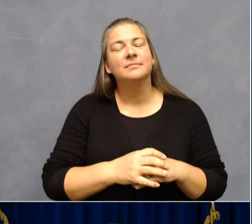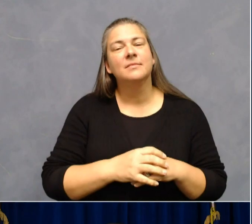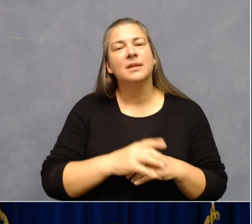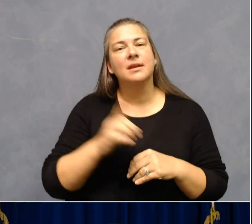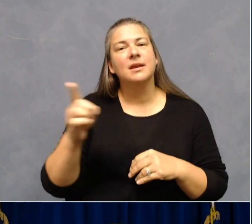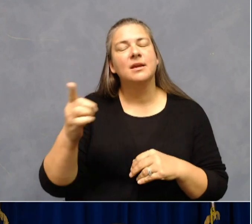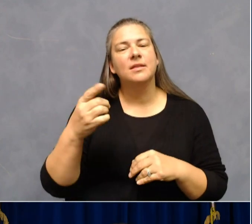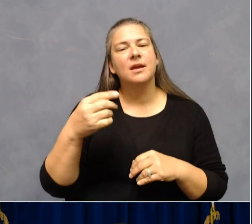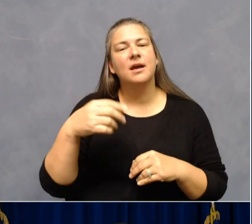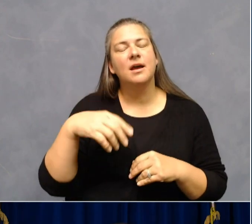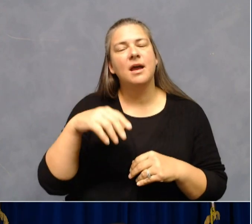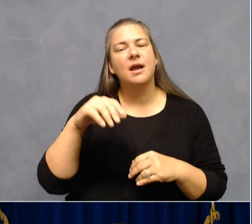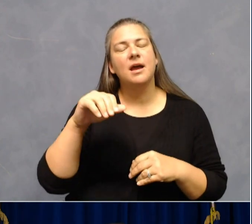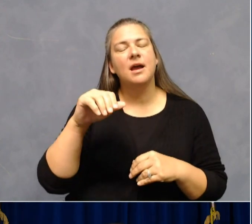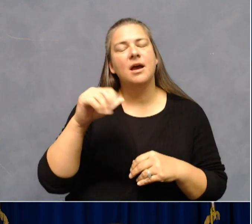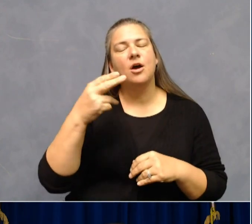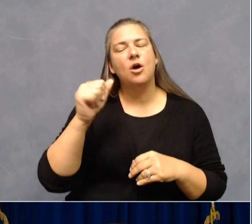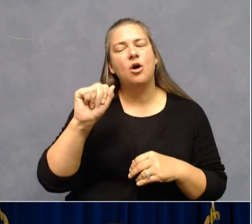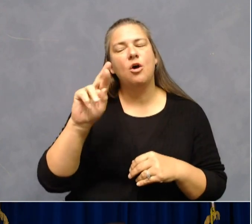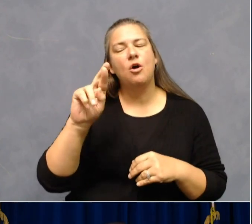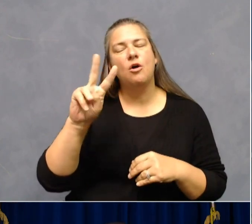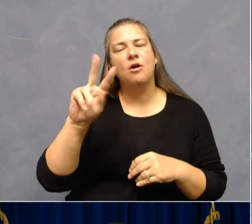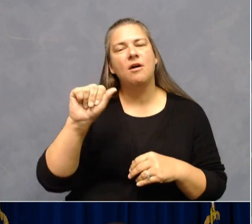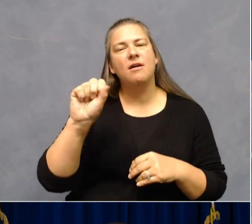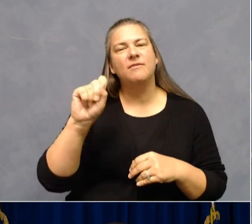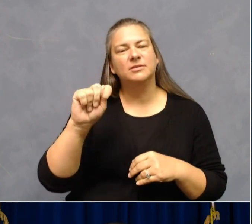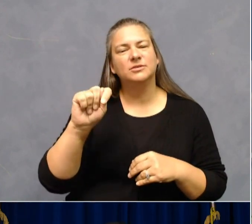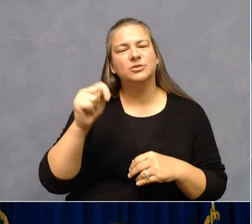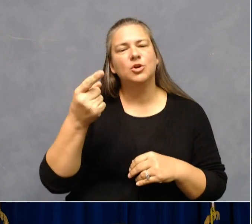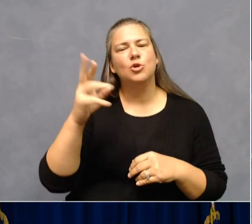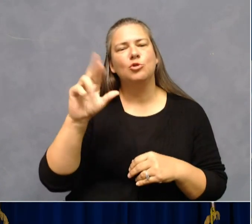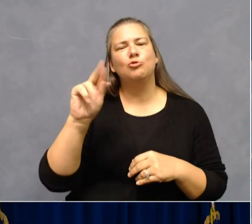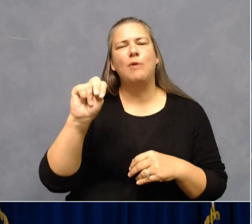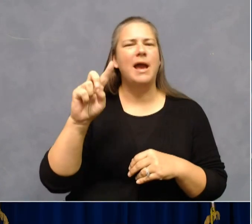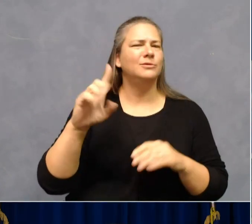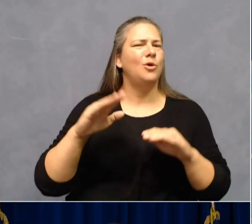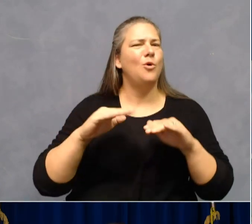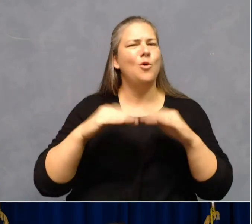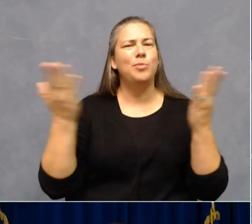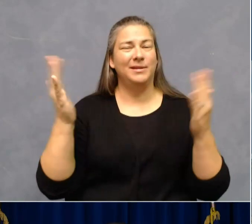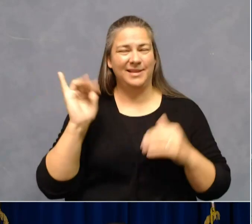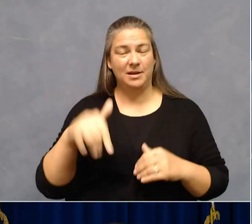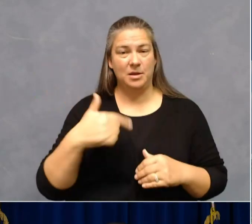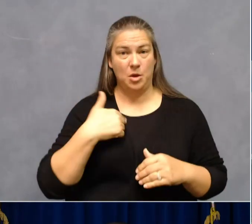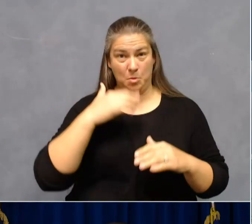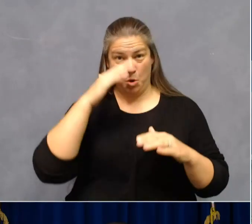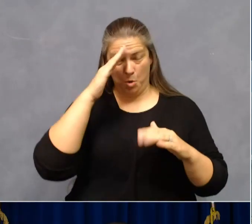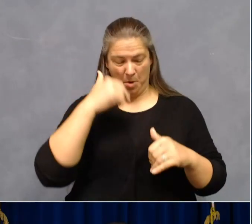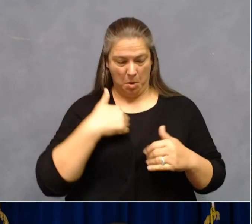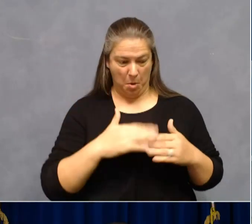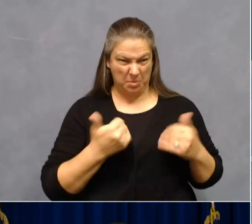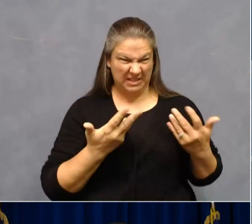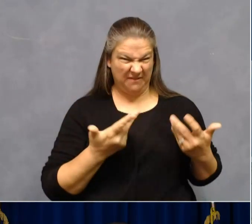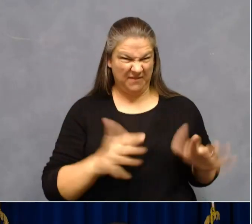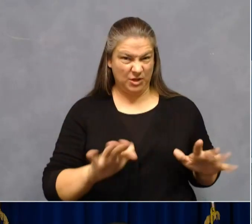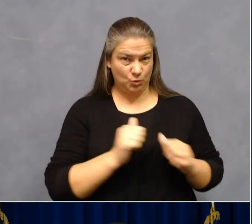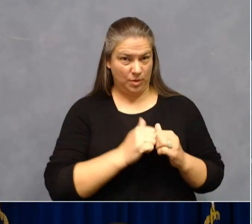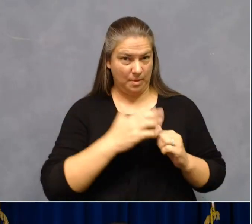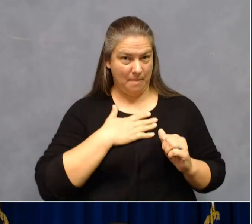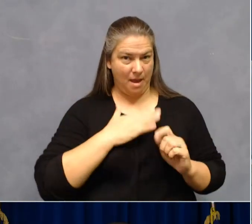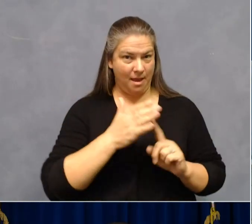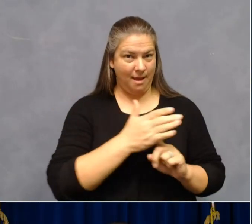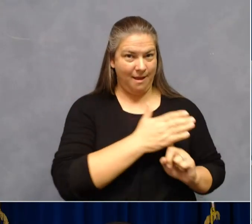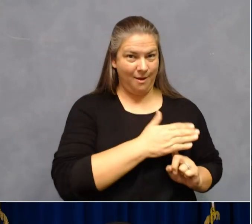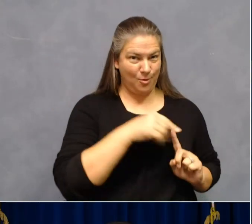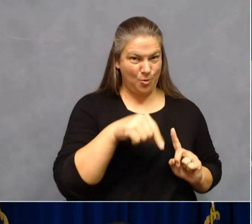opening. So I'm in what I hope are the last several days of quarantine, but today missed a grand opening that I had been